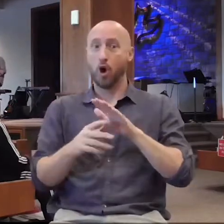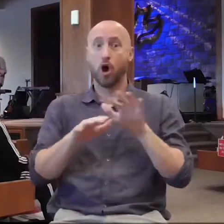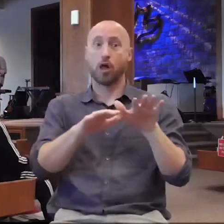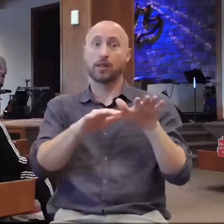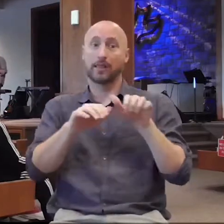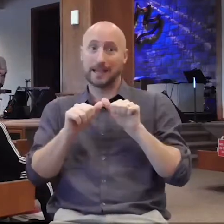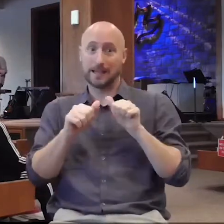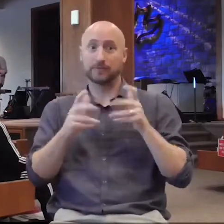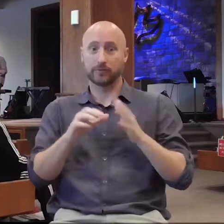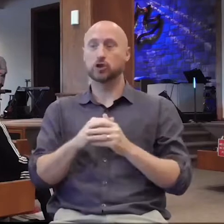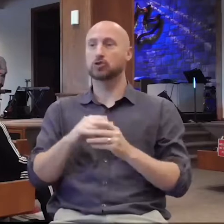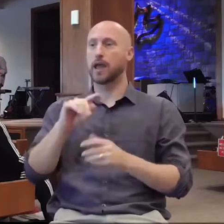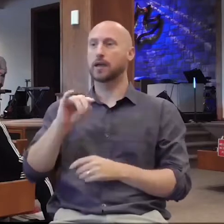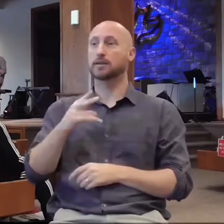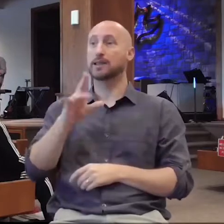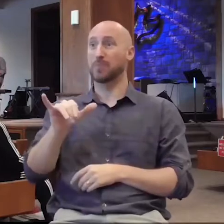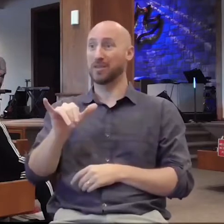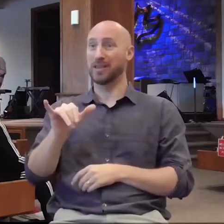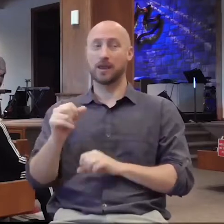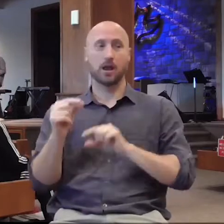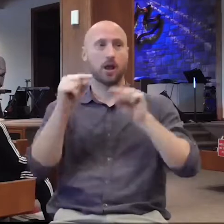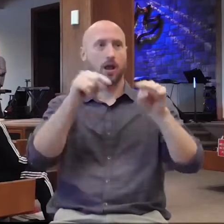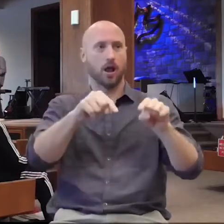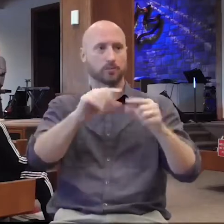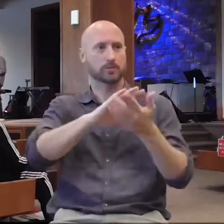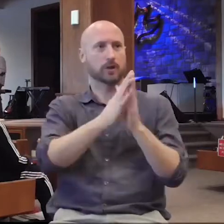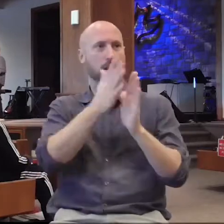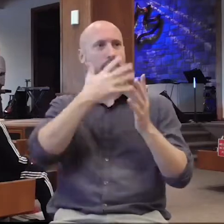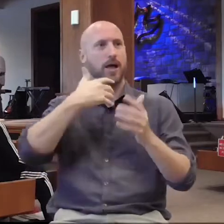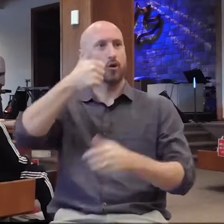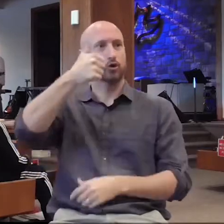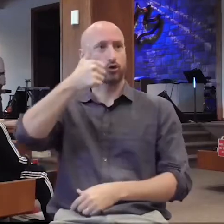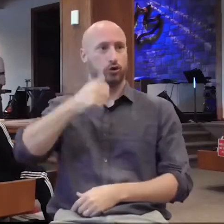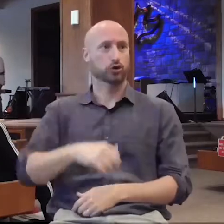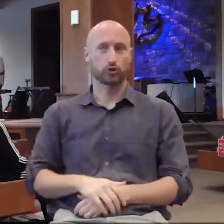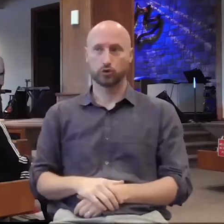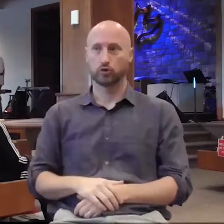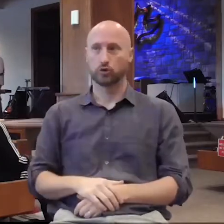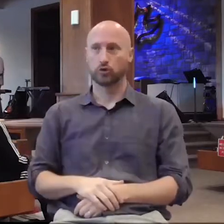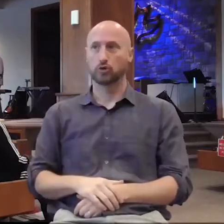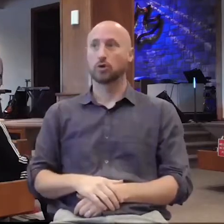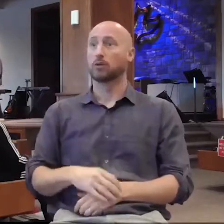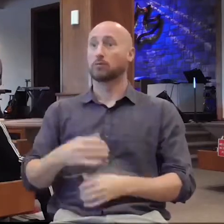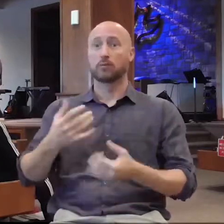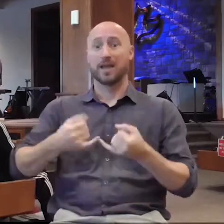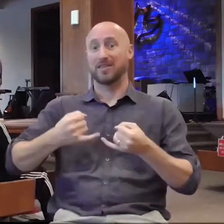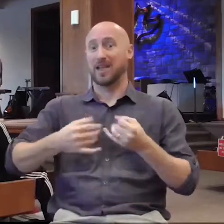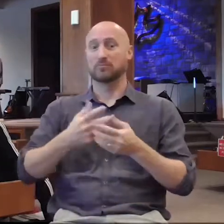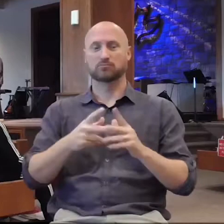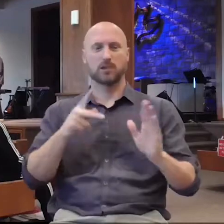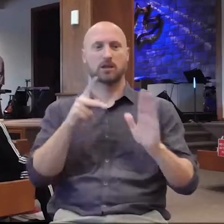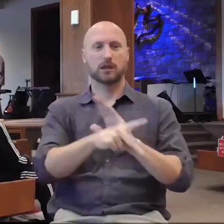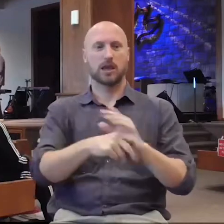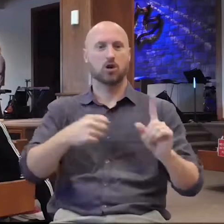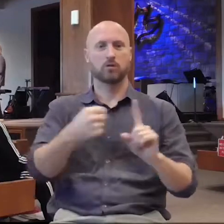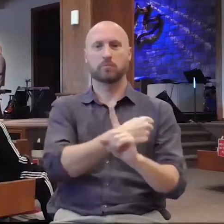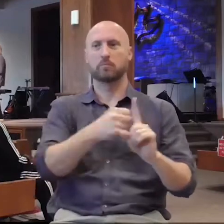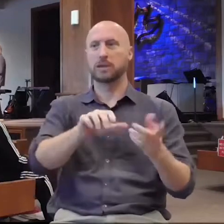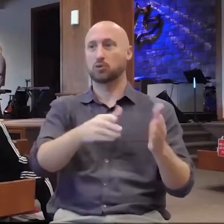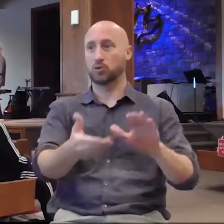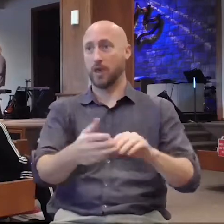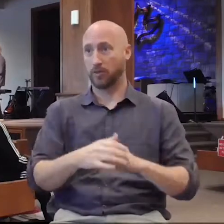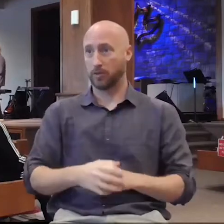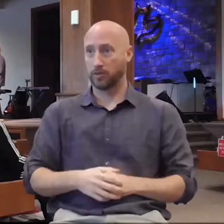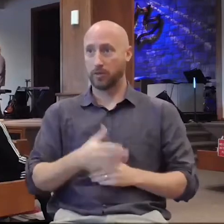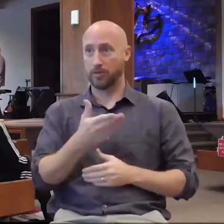comes to be the elder at Ephesus and work with these other churches. And he then finally is killed, beaten to death in the streets of Ephesus. And then